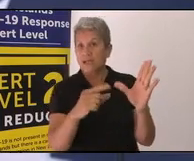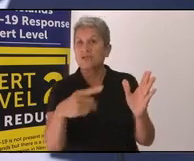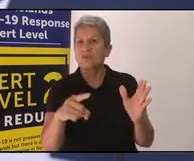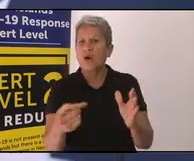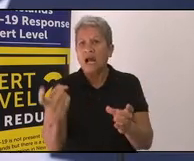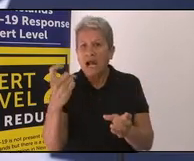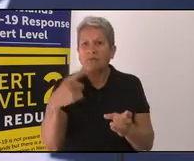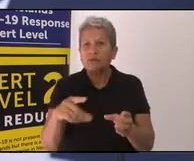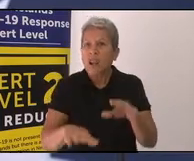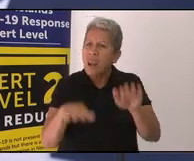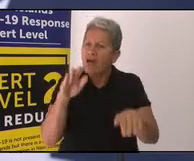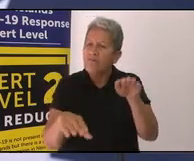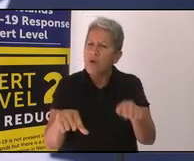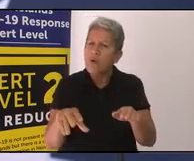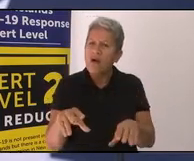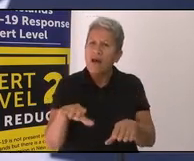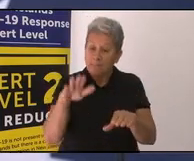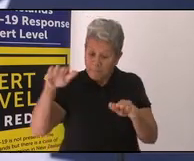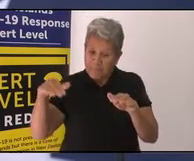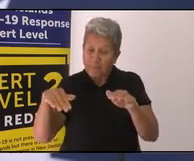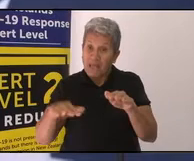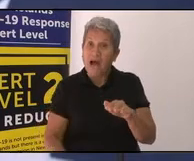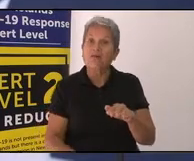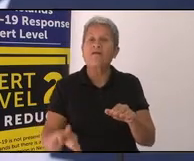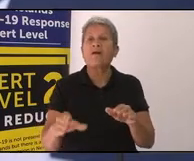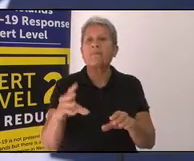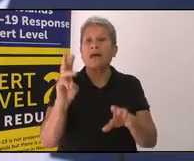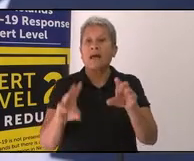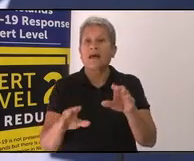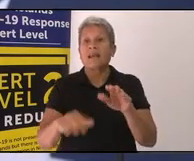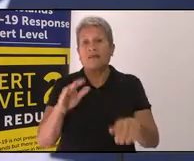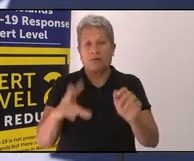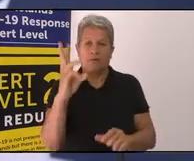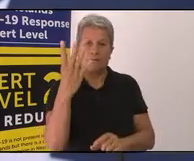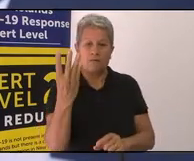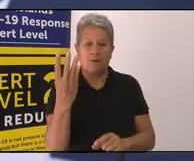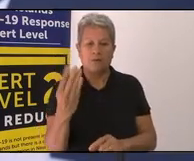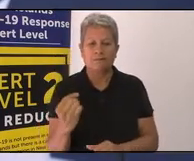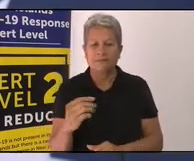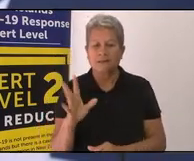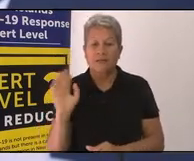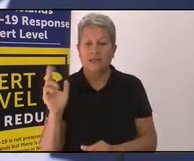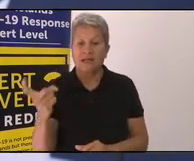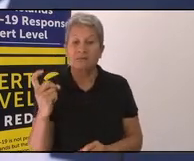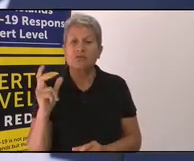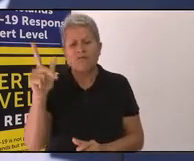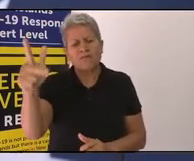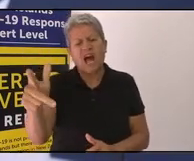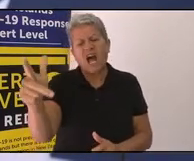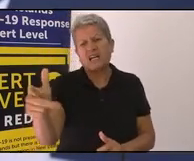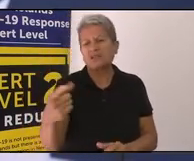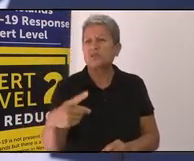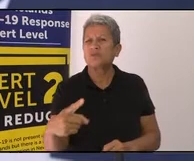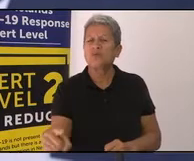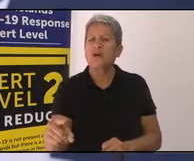have no option but to adhere to the restrictions that New Zealand has imposed on everyone, including our people